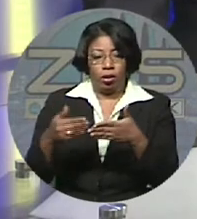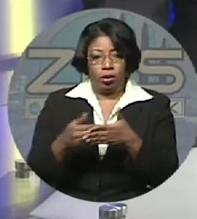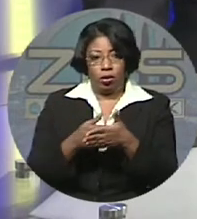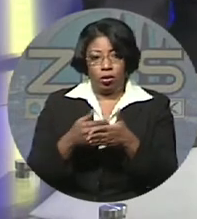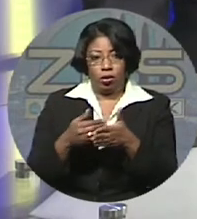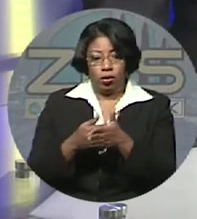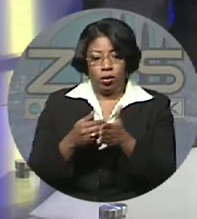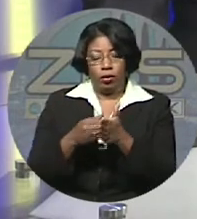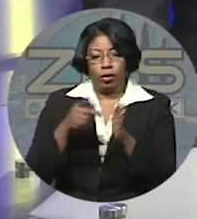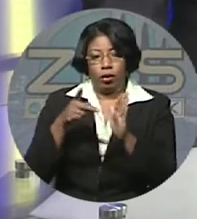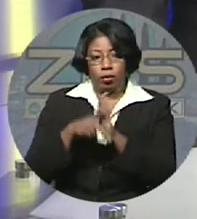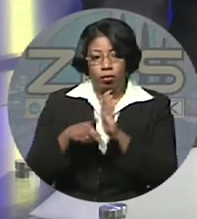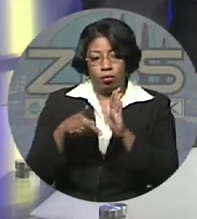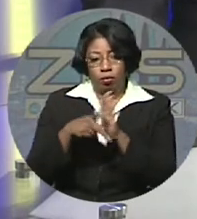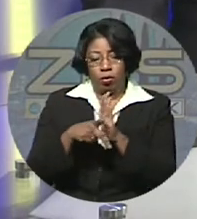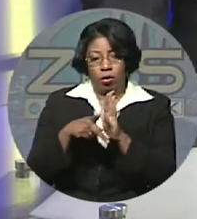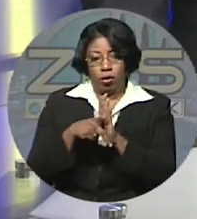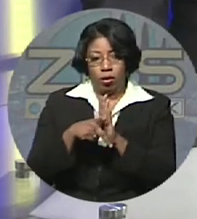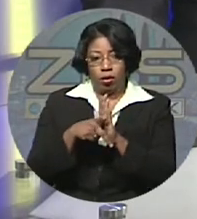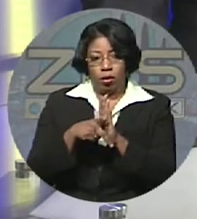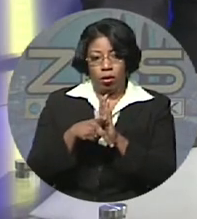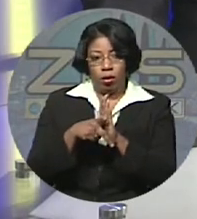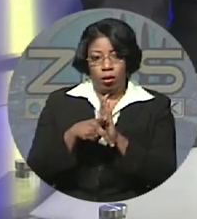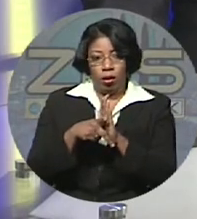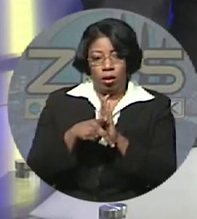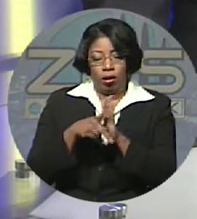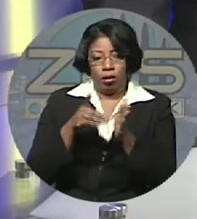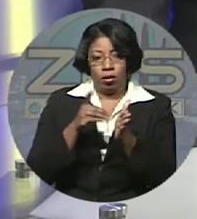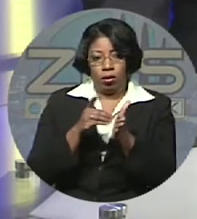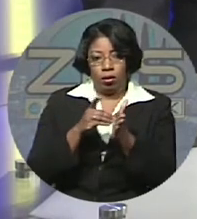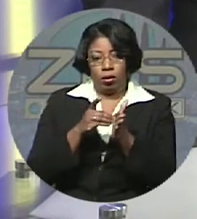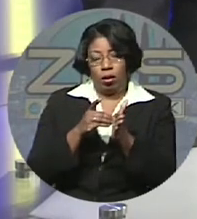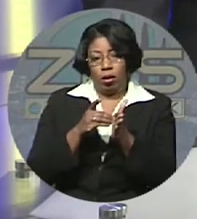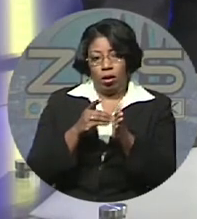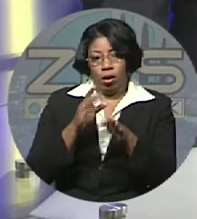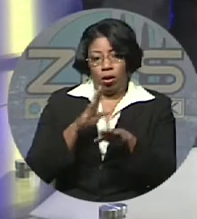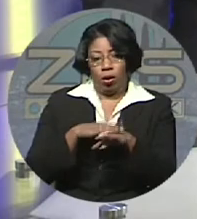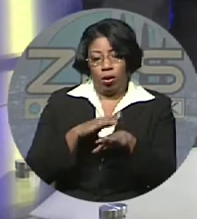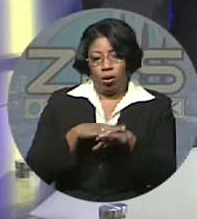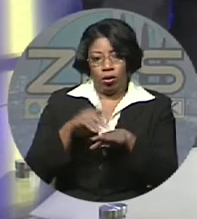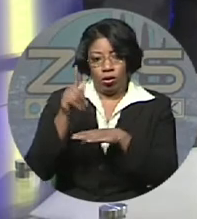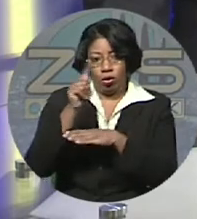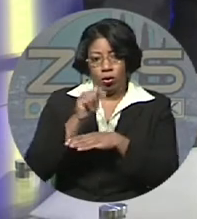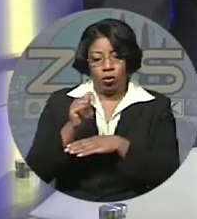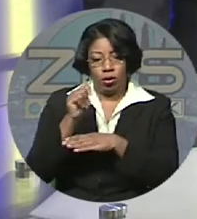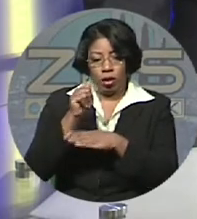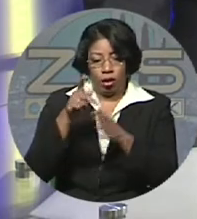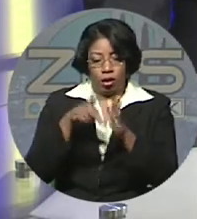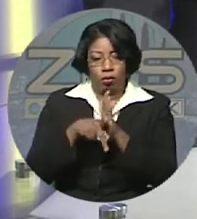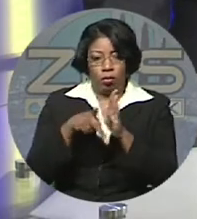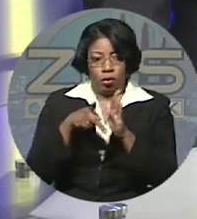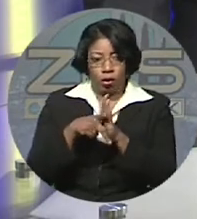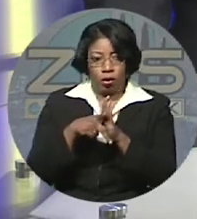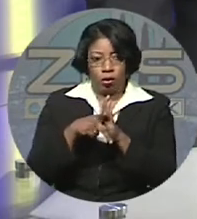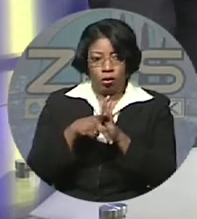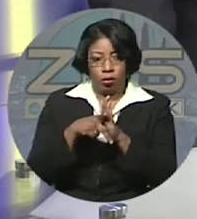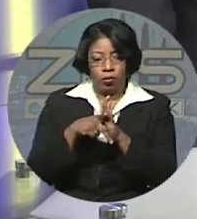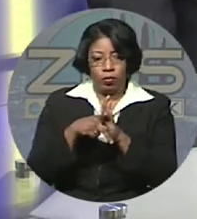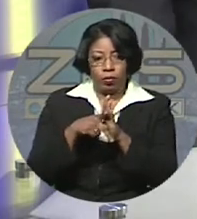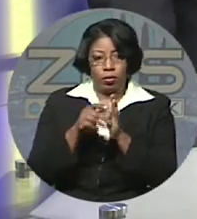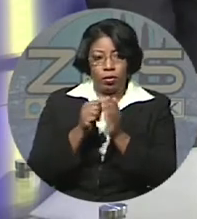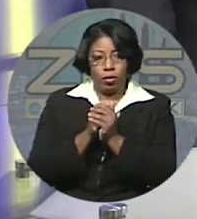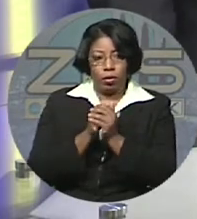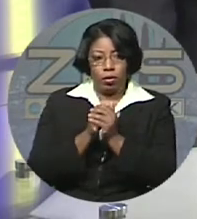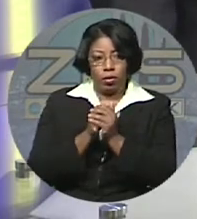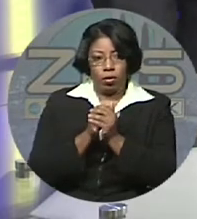the multi-millionaire podiatrist in Western New Providence on Tuesday went viral quickly. And as police continue their investigation, they are narrowing